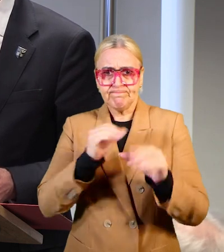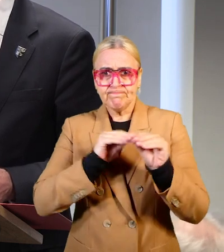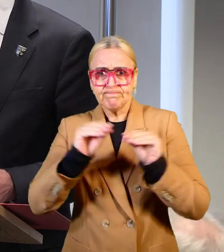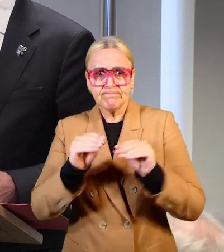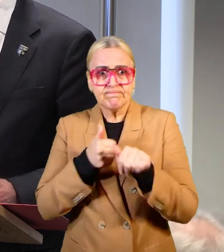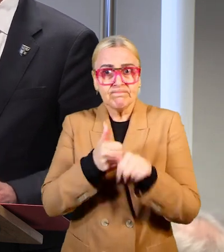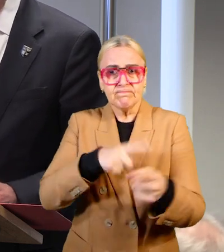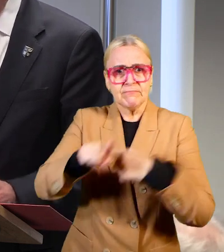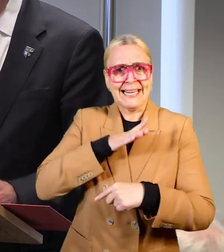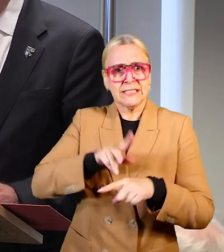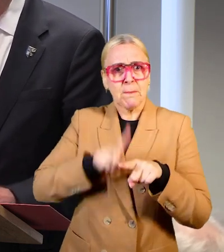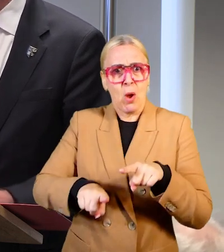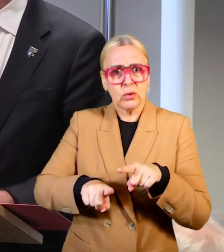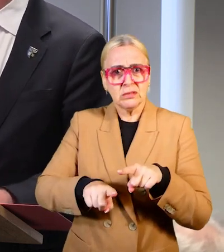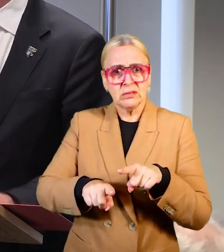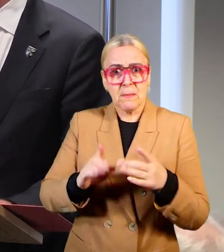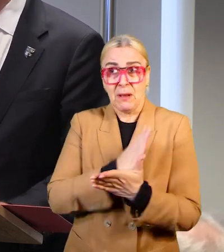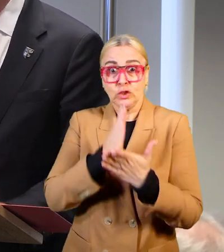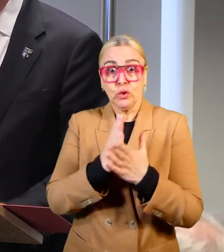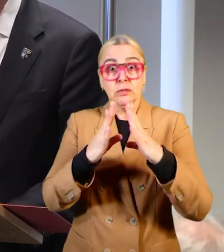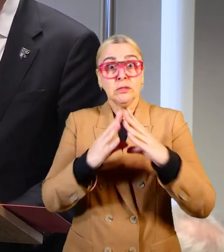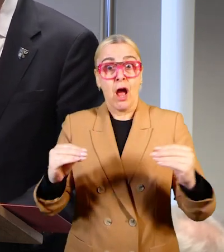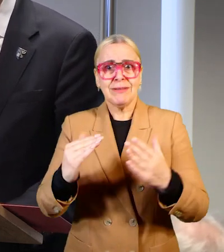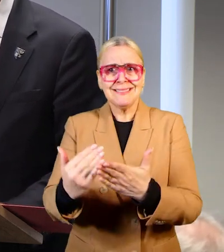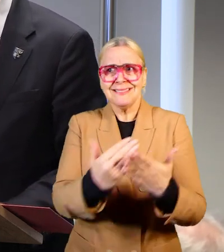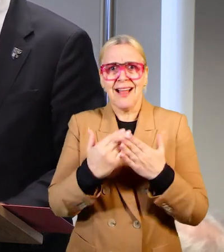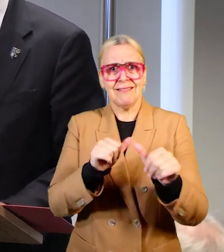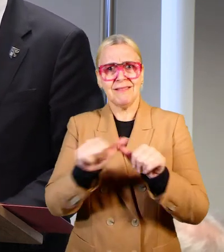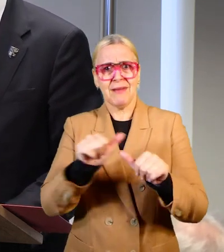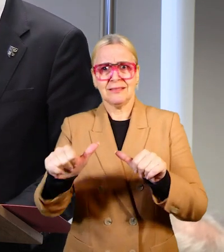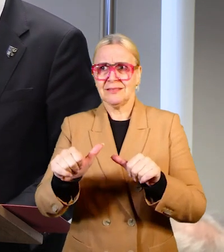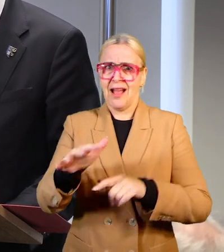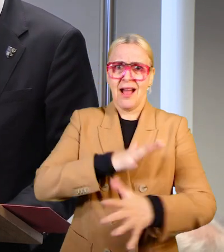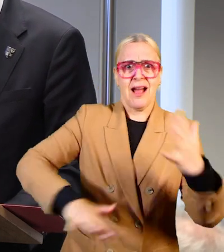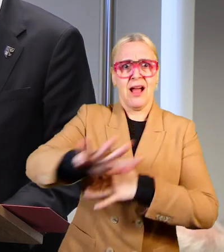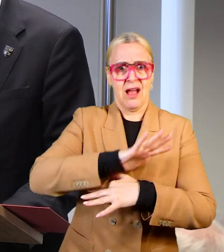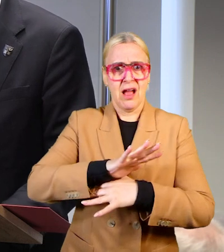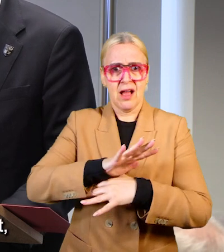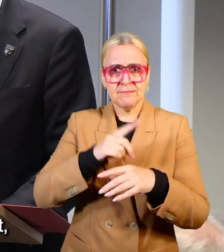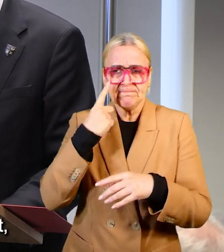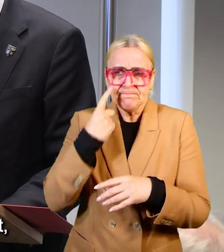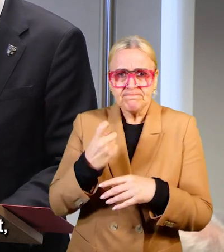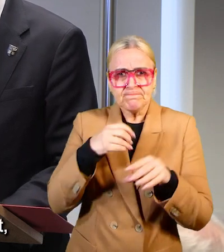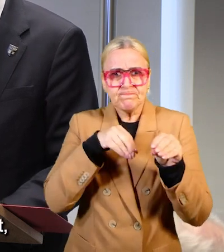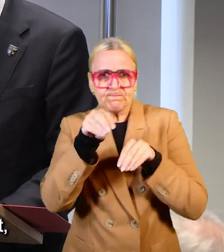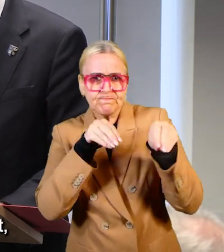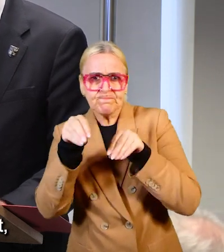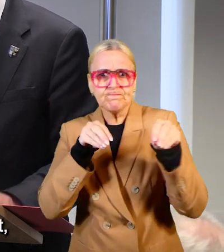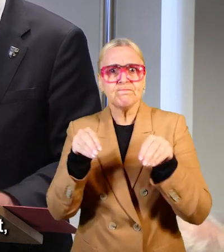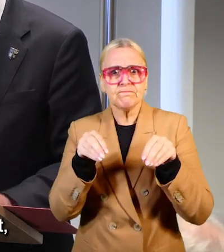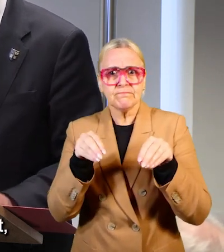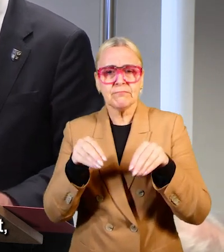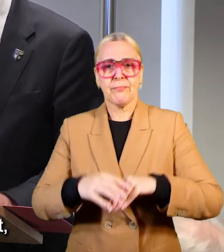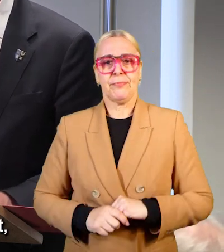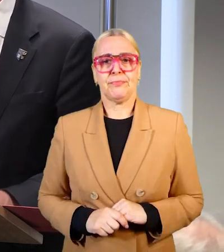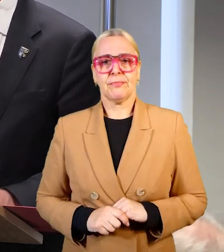our duty as elected members and that of our officers to ensure it is invested wisely to support those who need